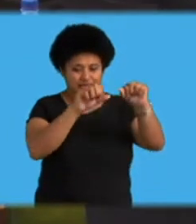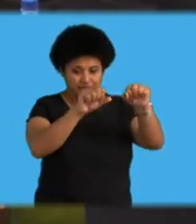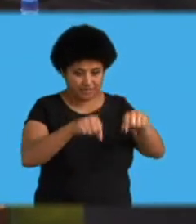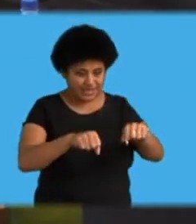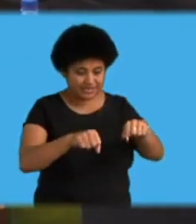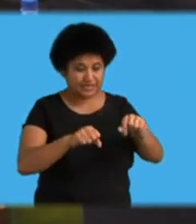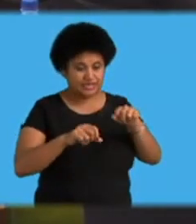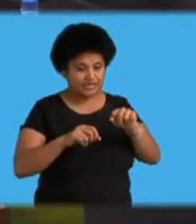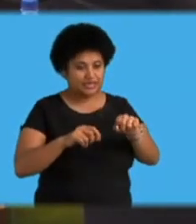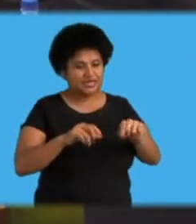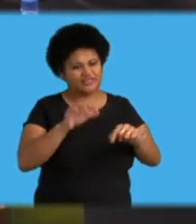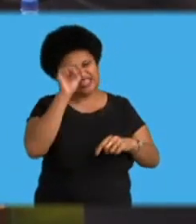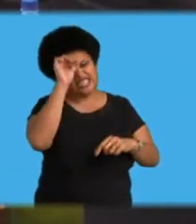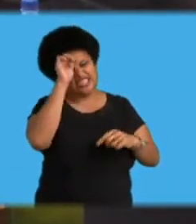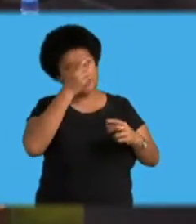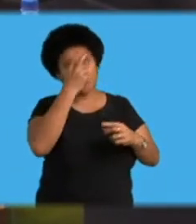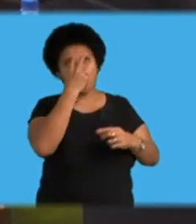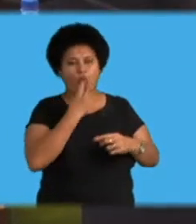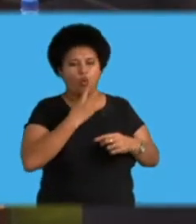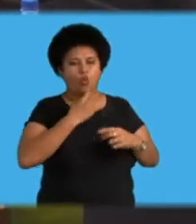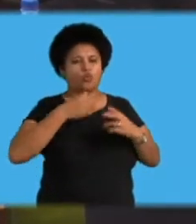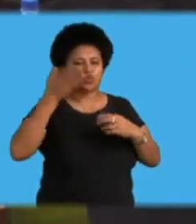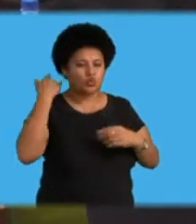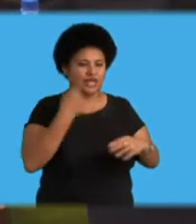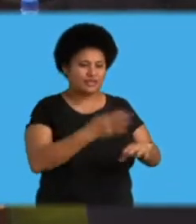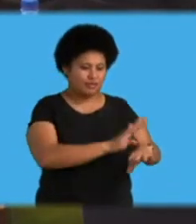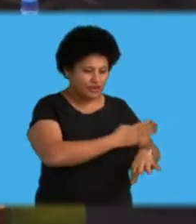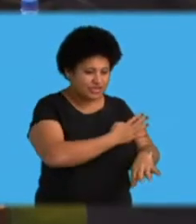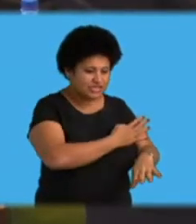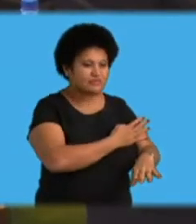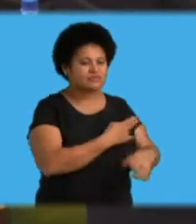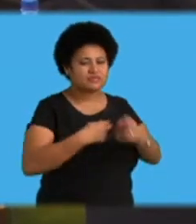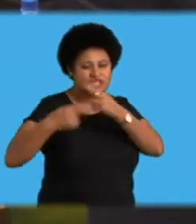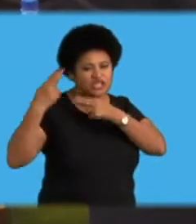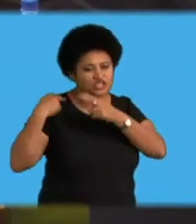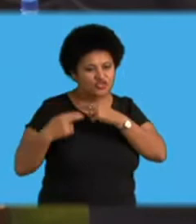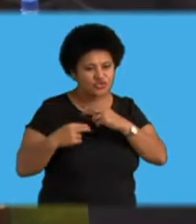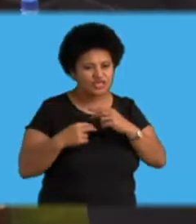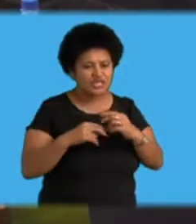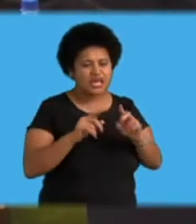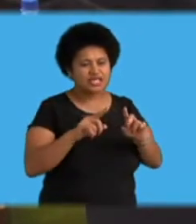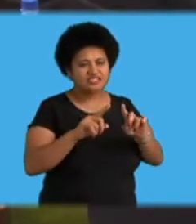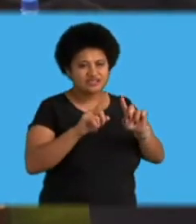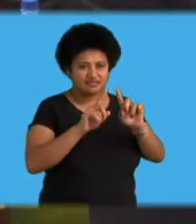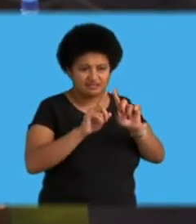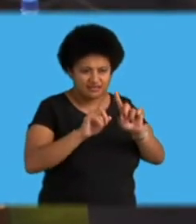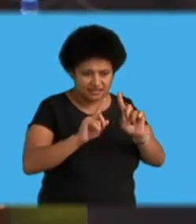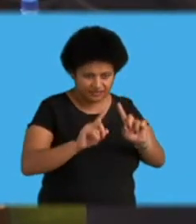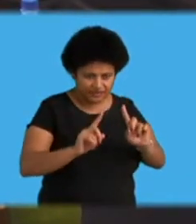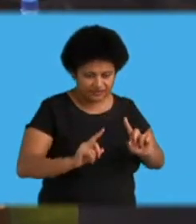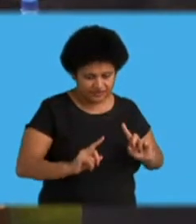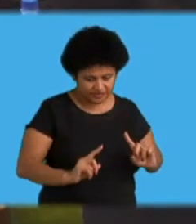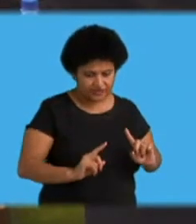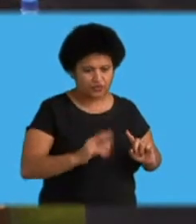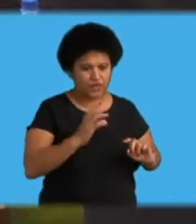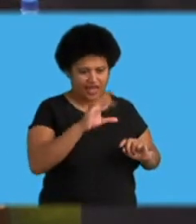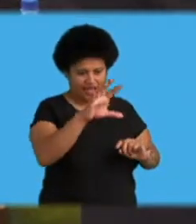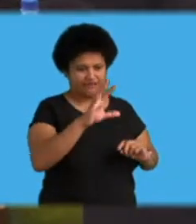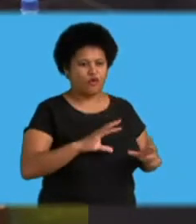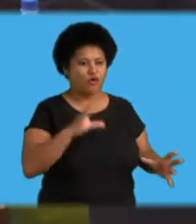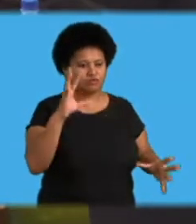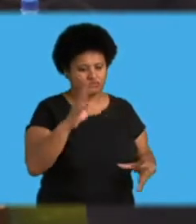section, the maritime history, all of them are covered in the virtual museum, Madam Speaker,